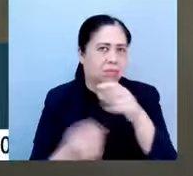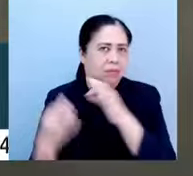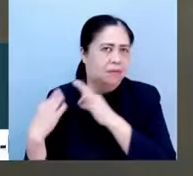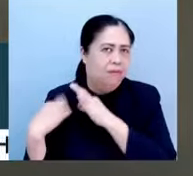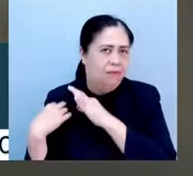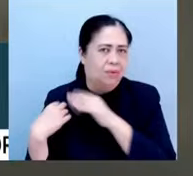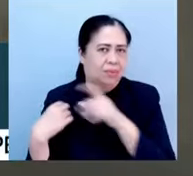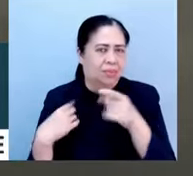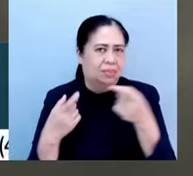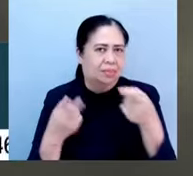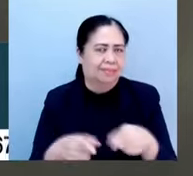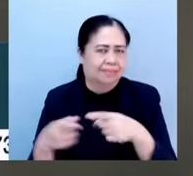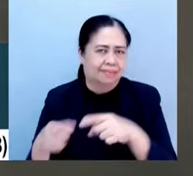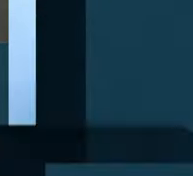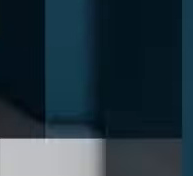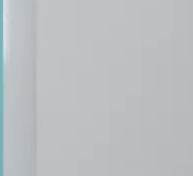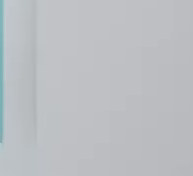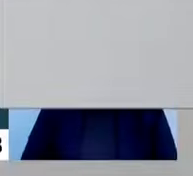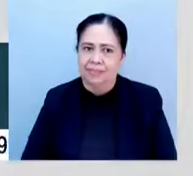such incidents.